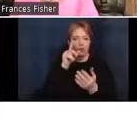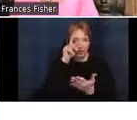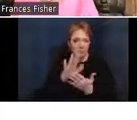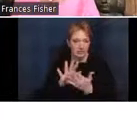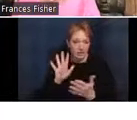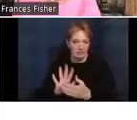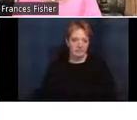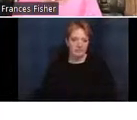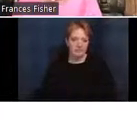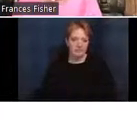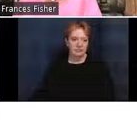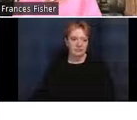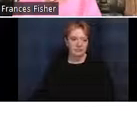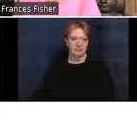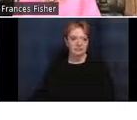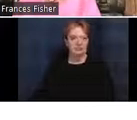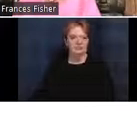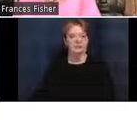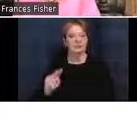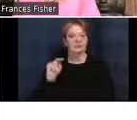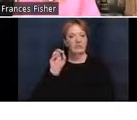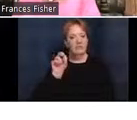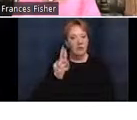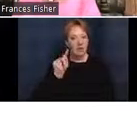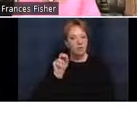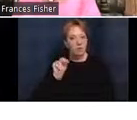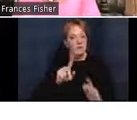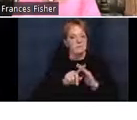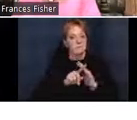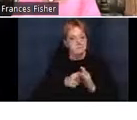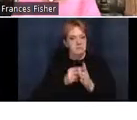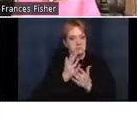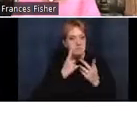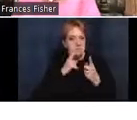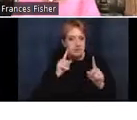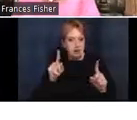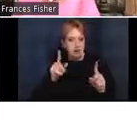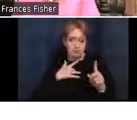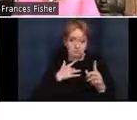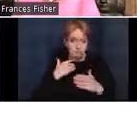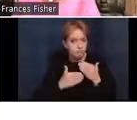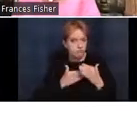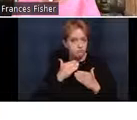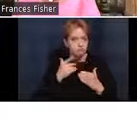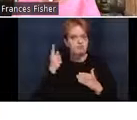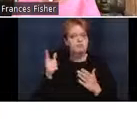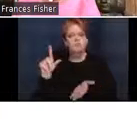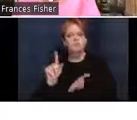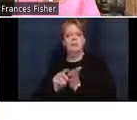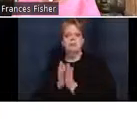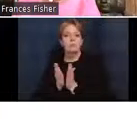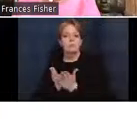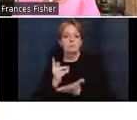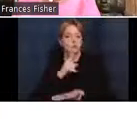At this time, Norton was beginning to have some success in her field, and she was included in a book titled